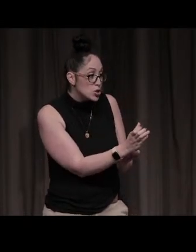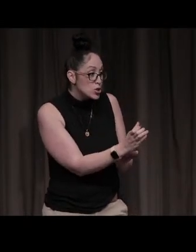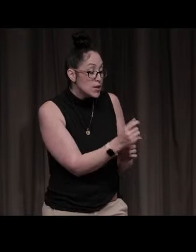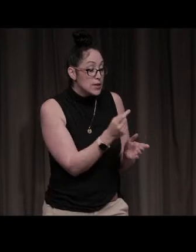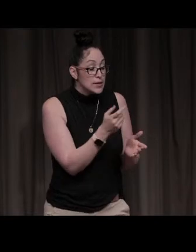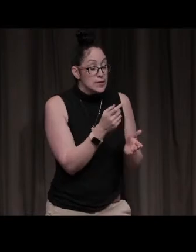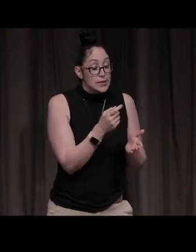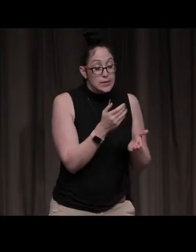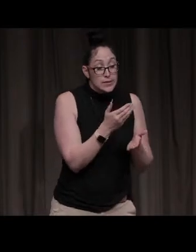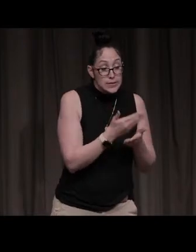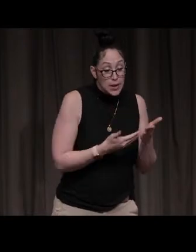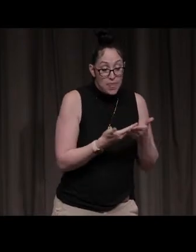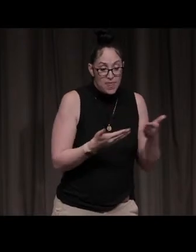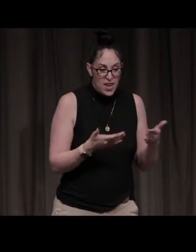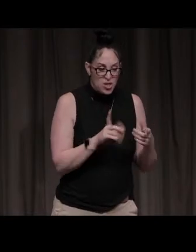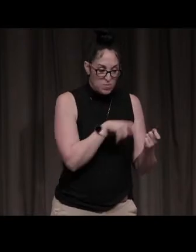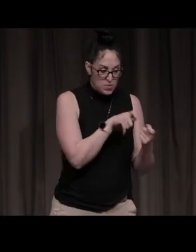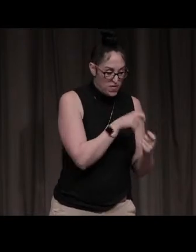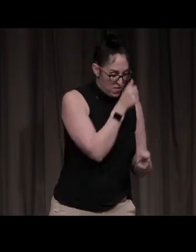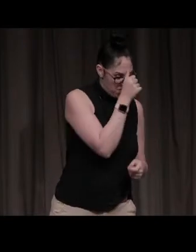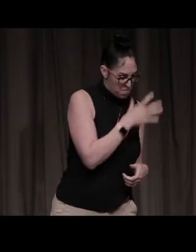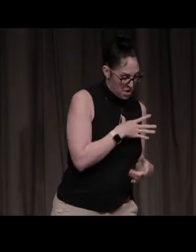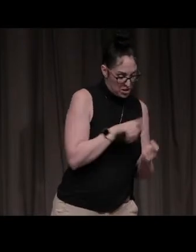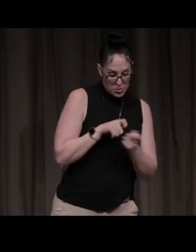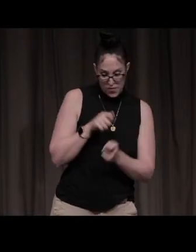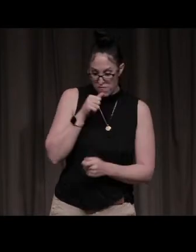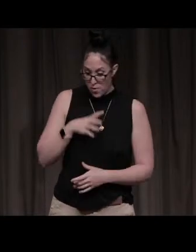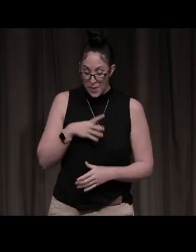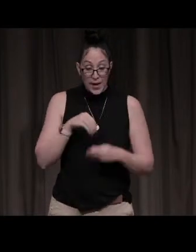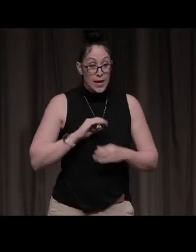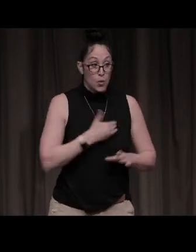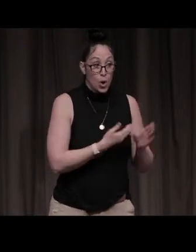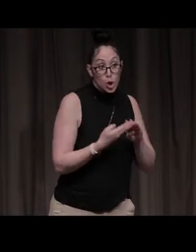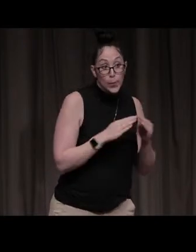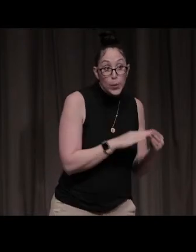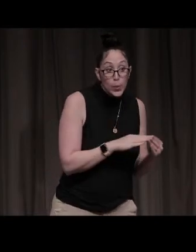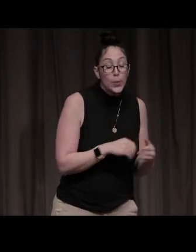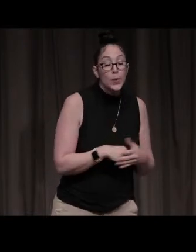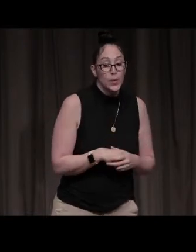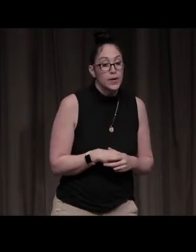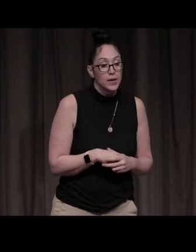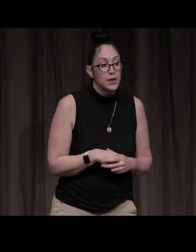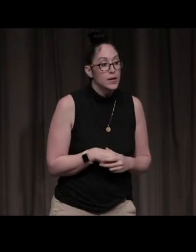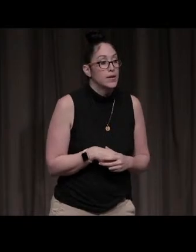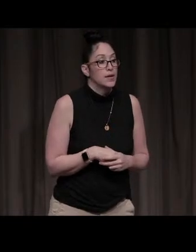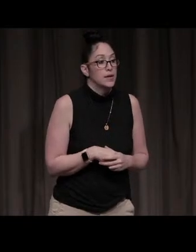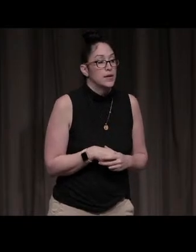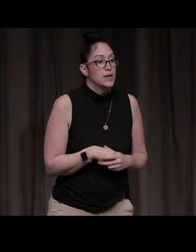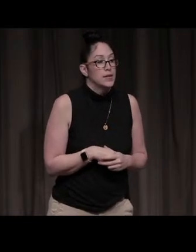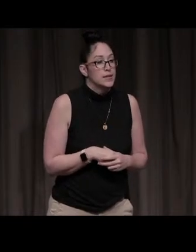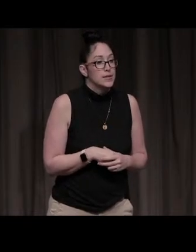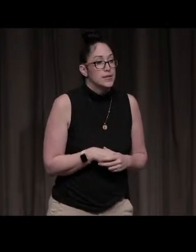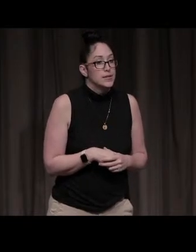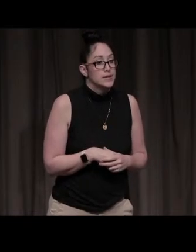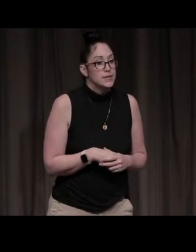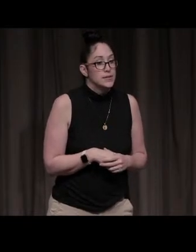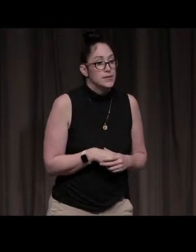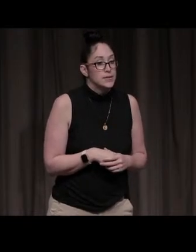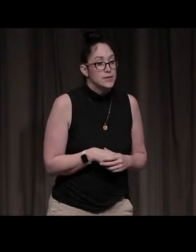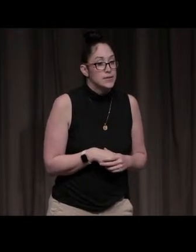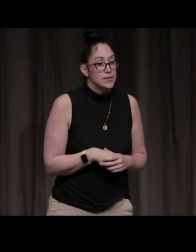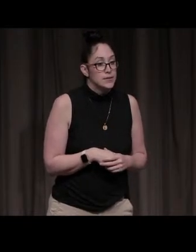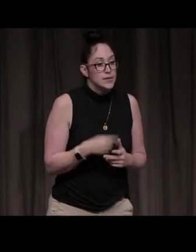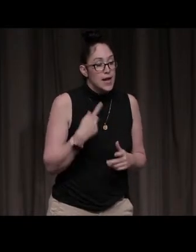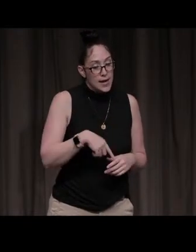gendered in our communities, like some crafts that are gendered or maybe some arts that are gendered. And I think that's about, giving time